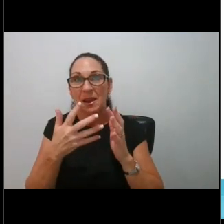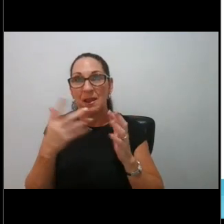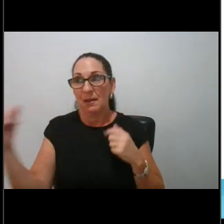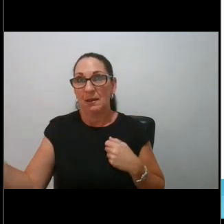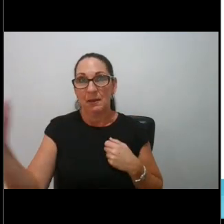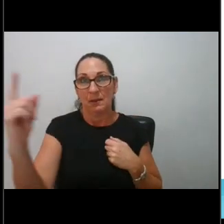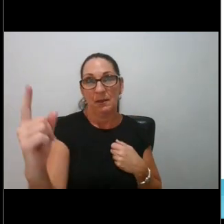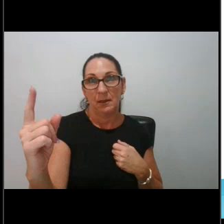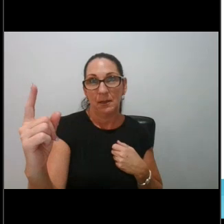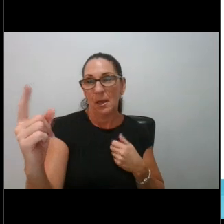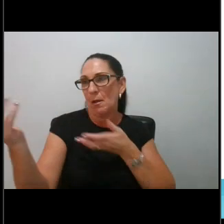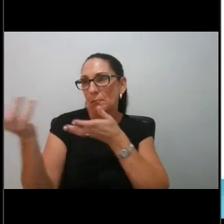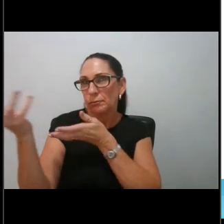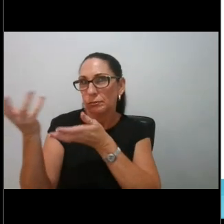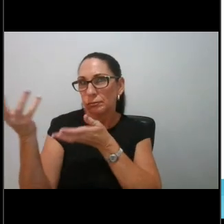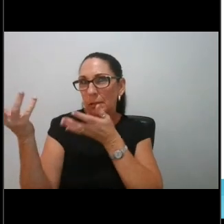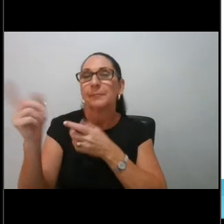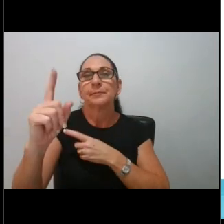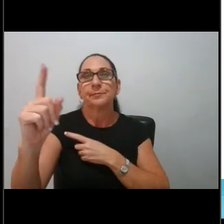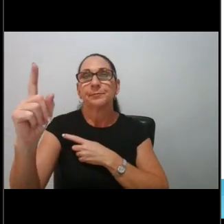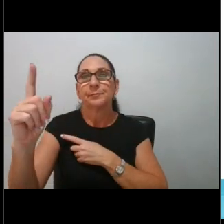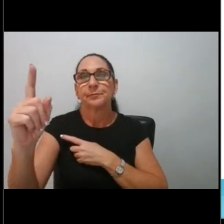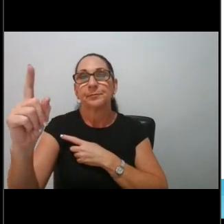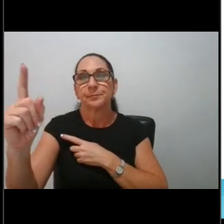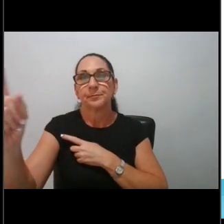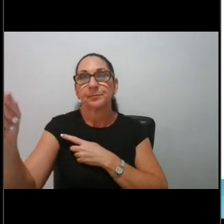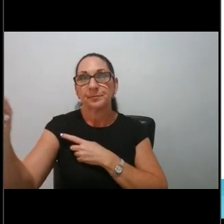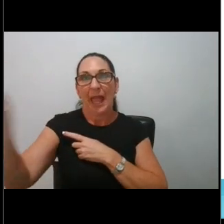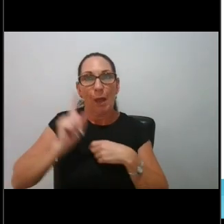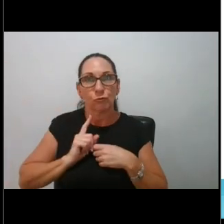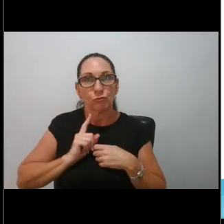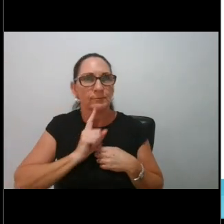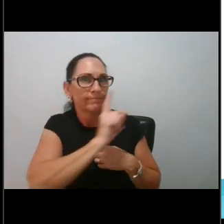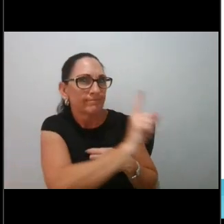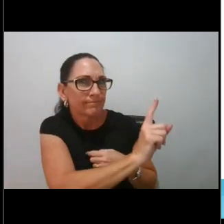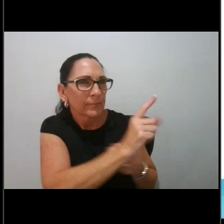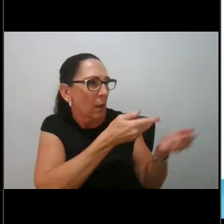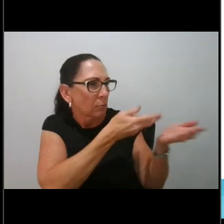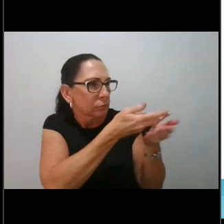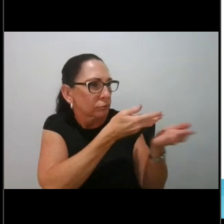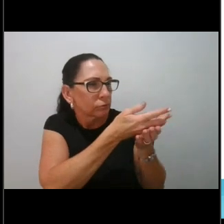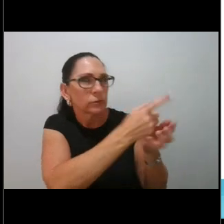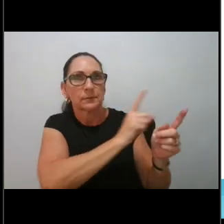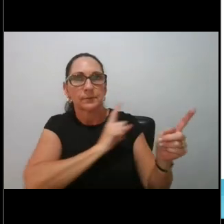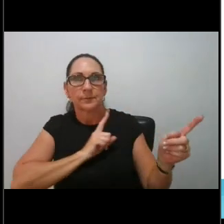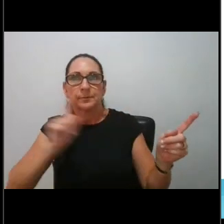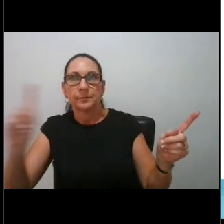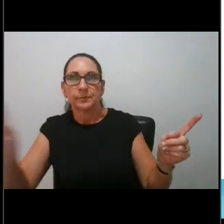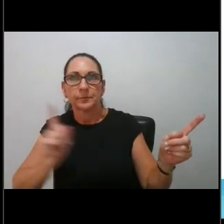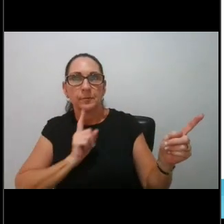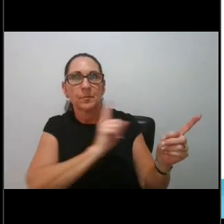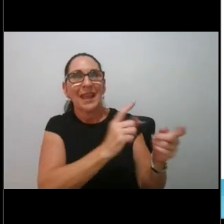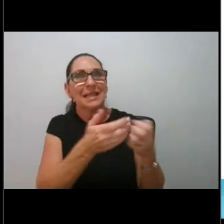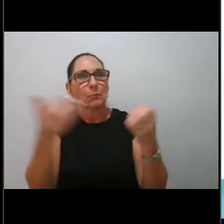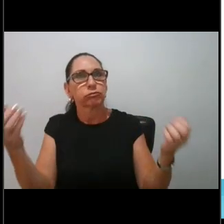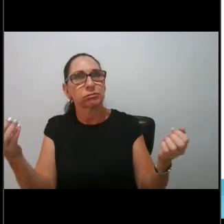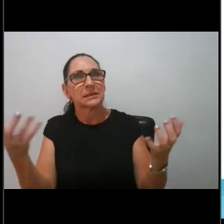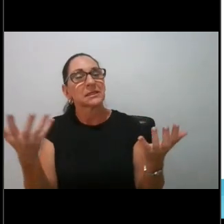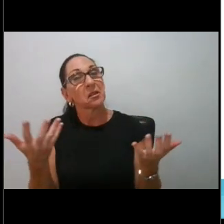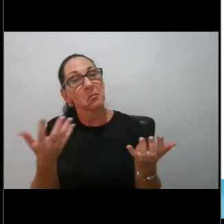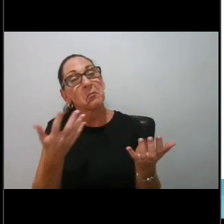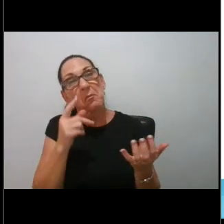might go between those rooms. We don't tend to do a lot of those, but we can. And in